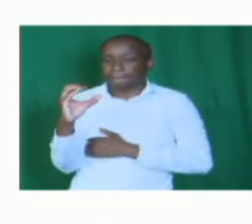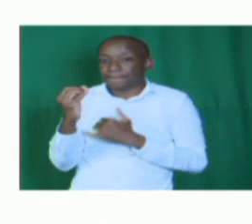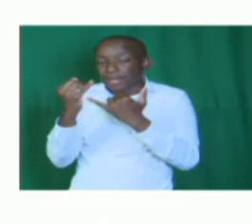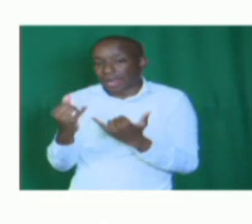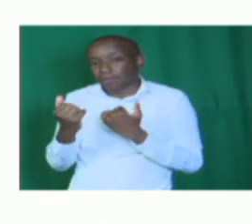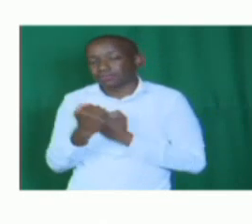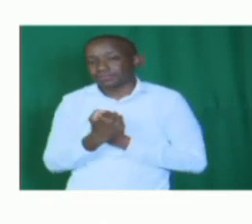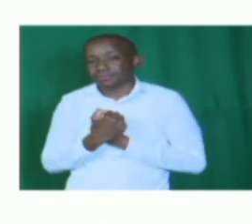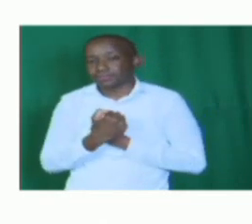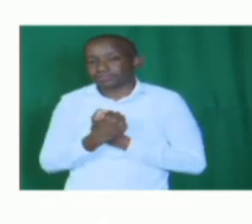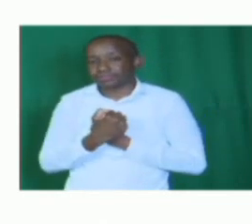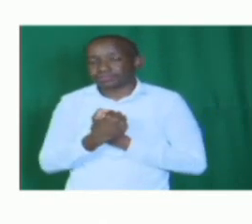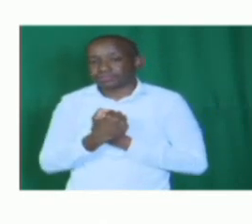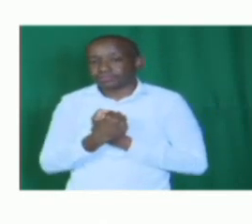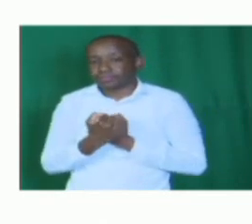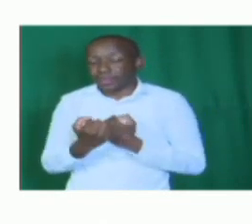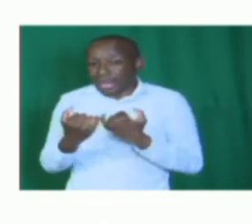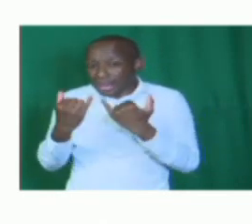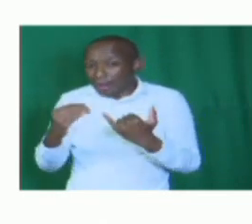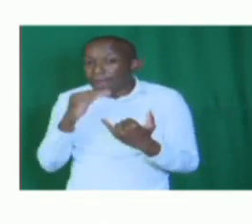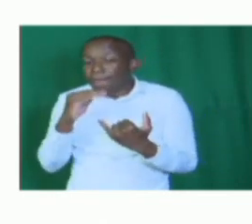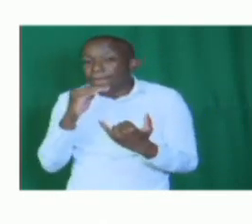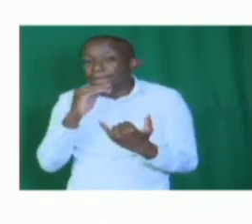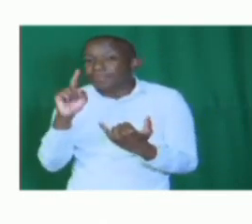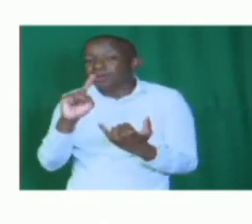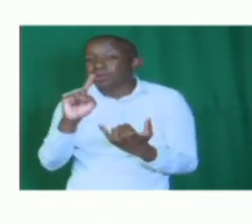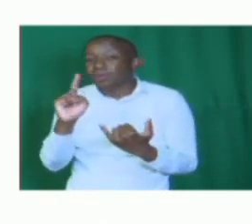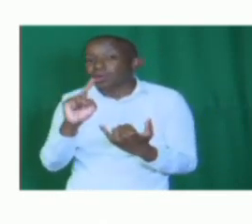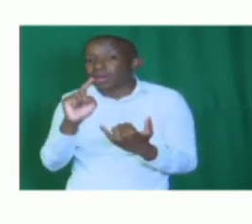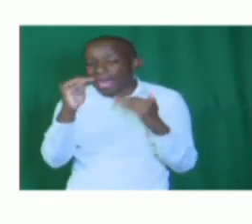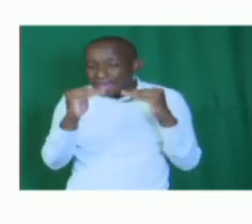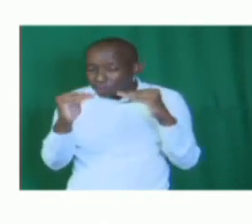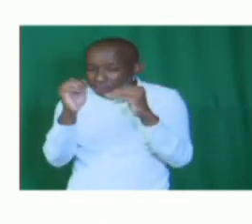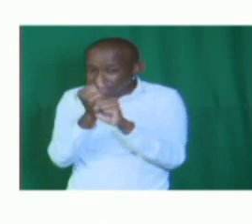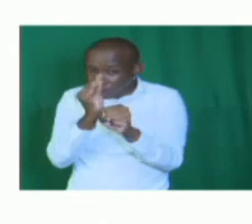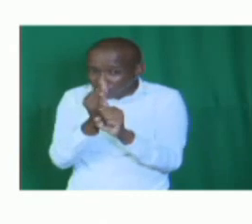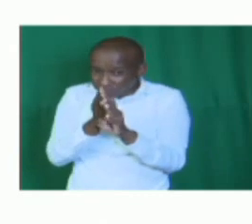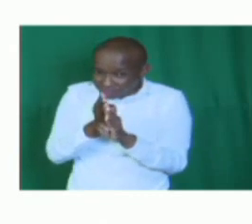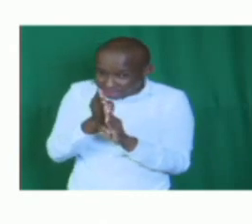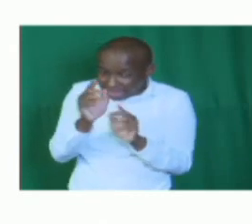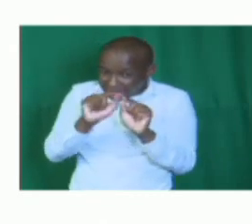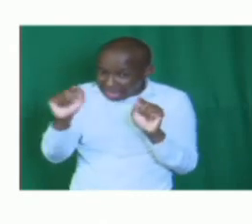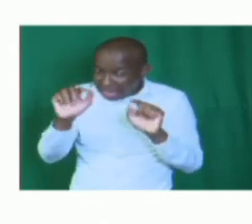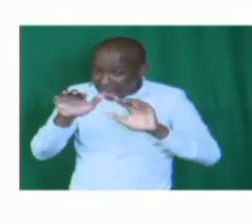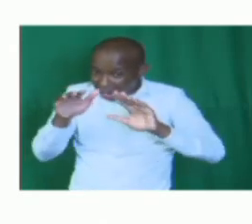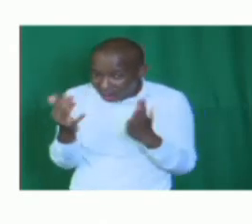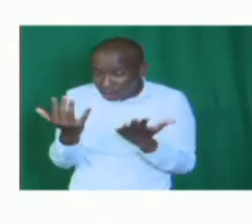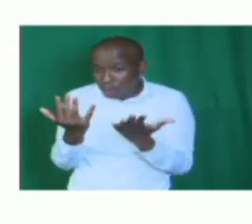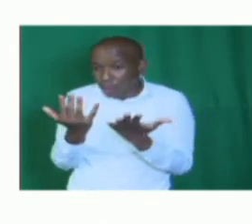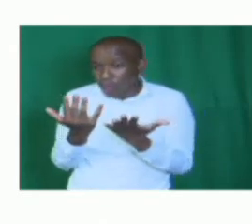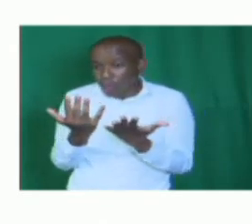So what this means, it means that the equation of a straight line is always going to be given